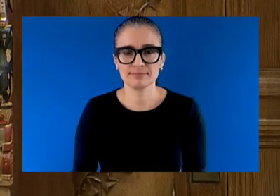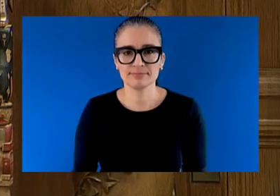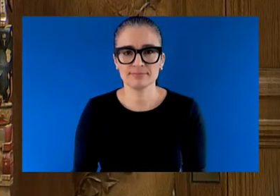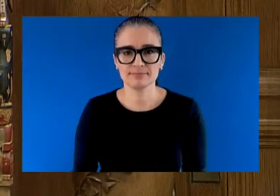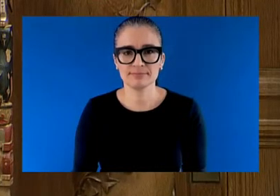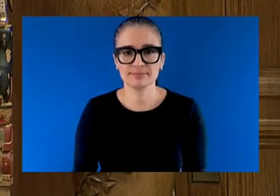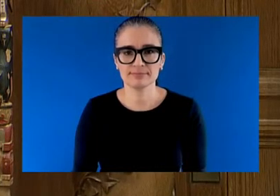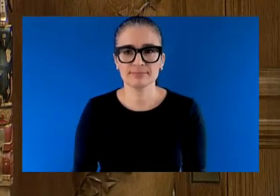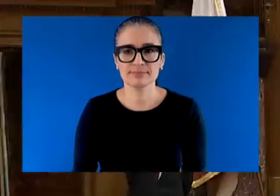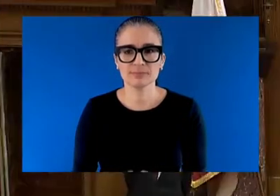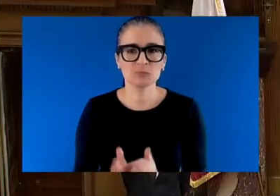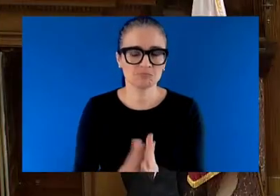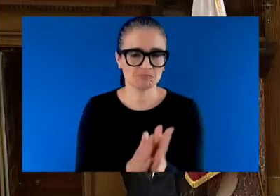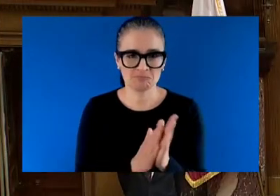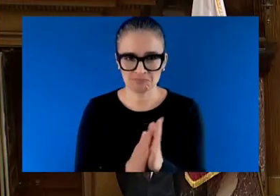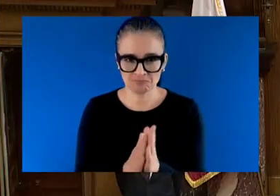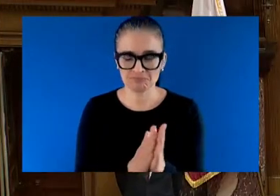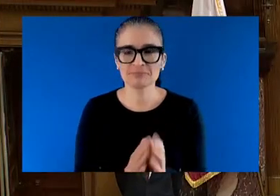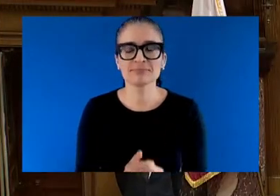Madam Clerk.